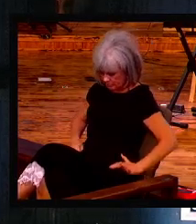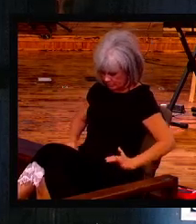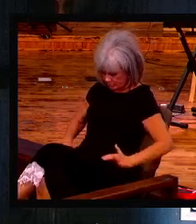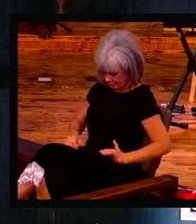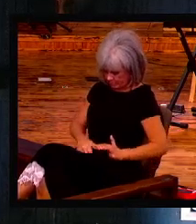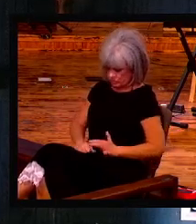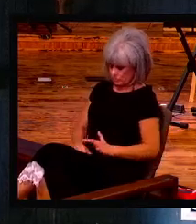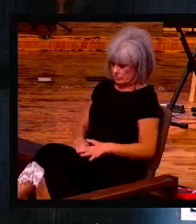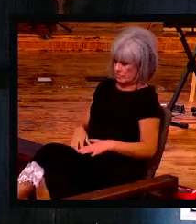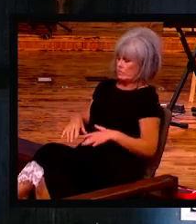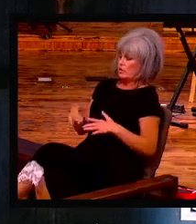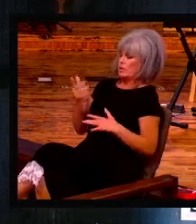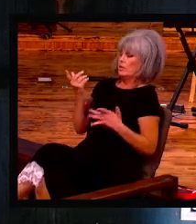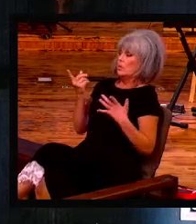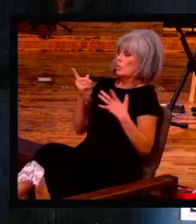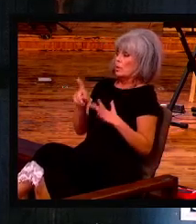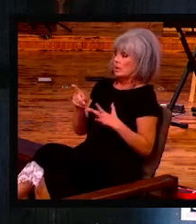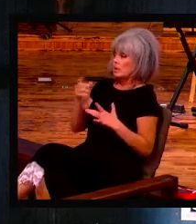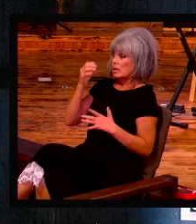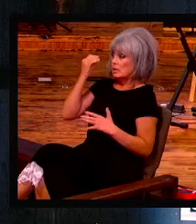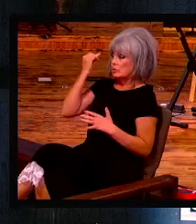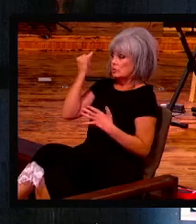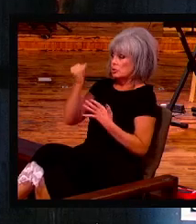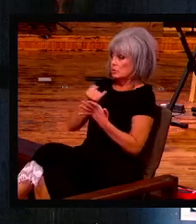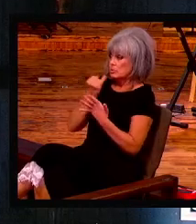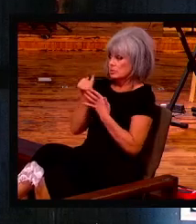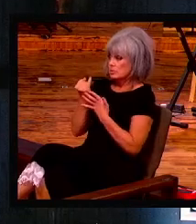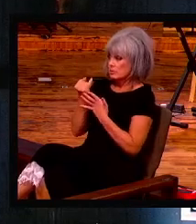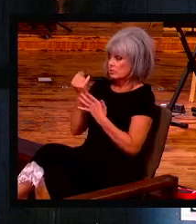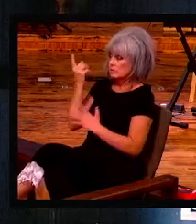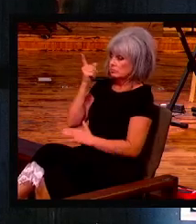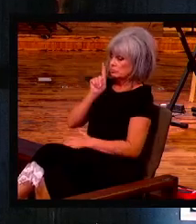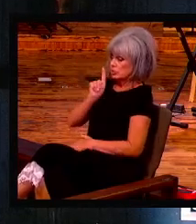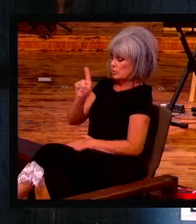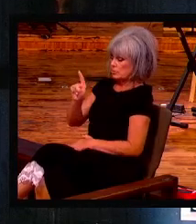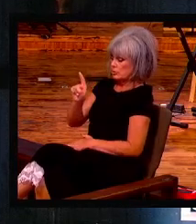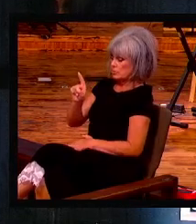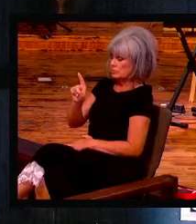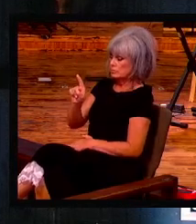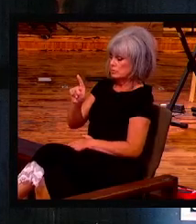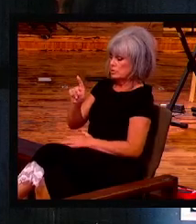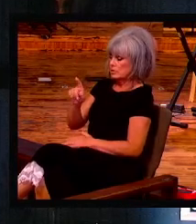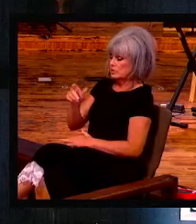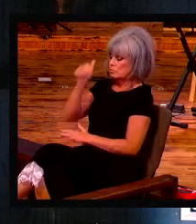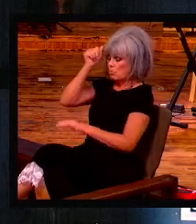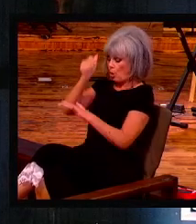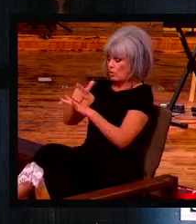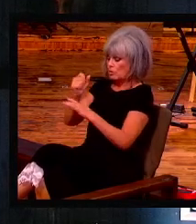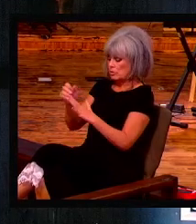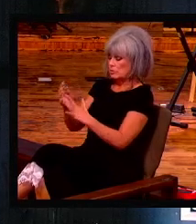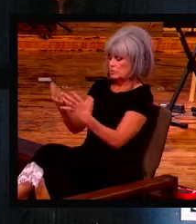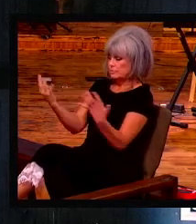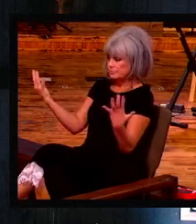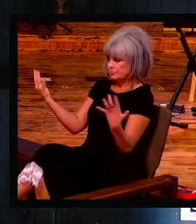So when Joseph came to his brothers, they stripped him of his robe, the robe of many colors that he wore.